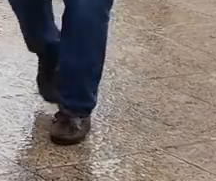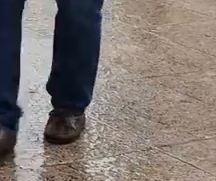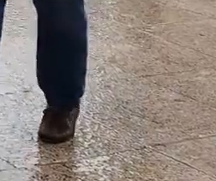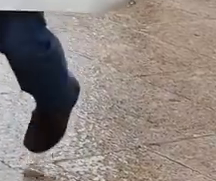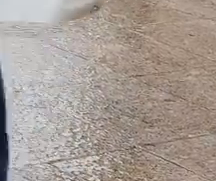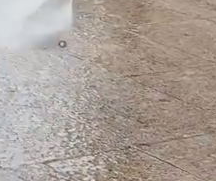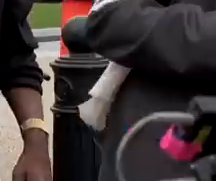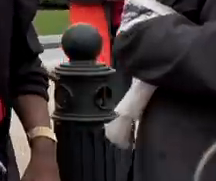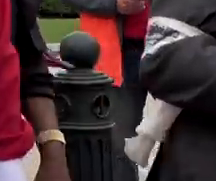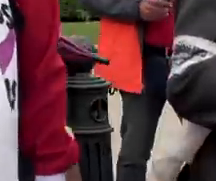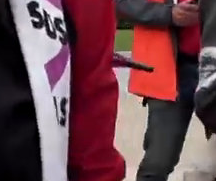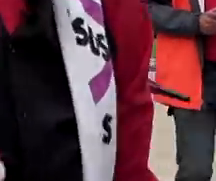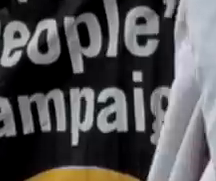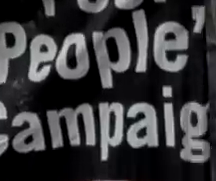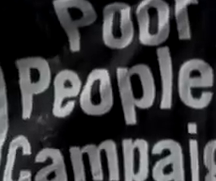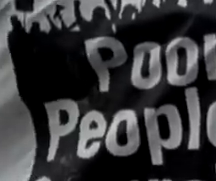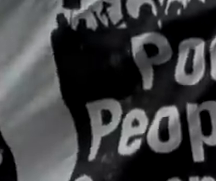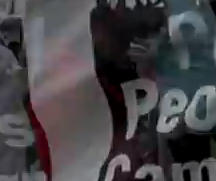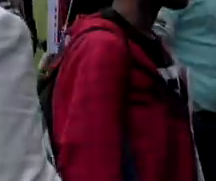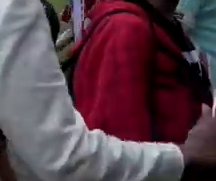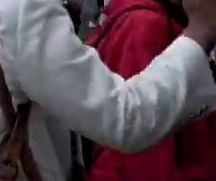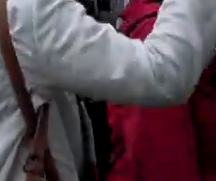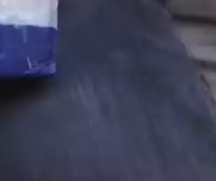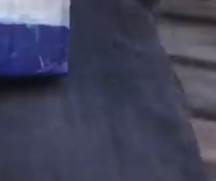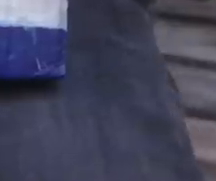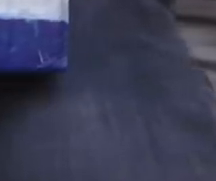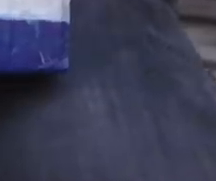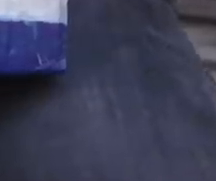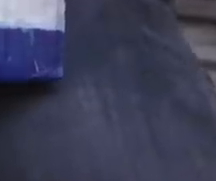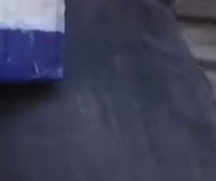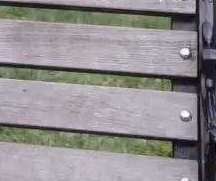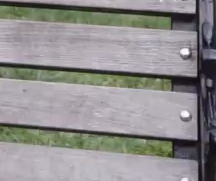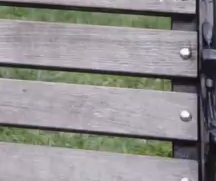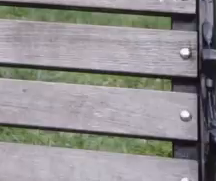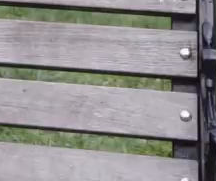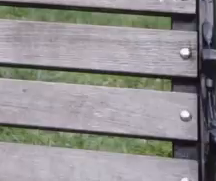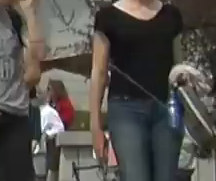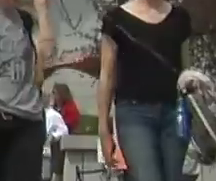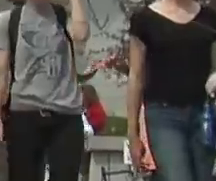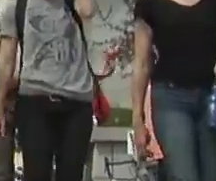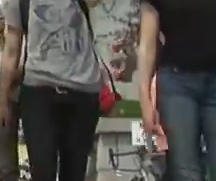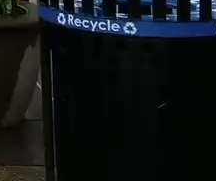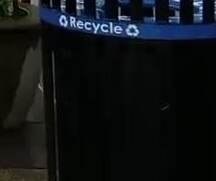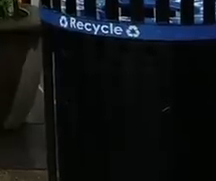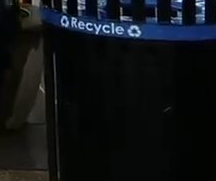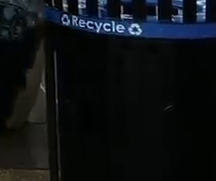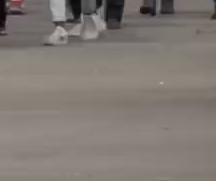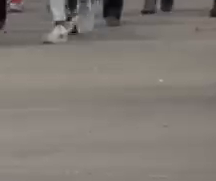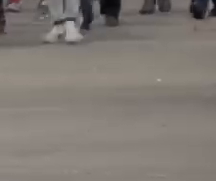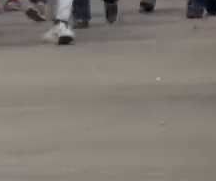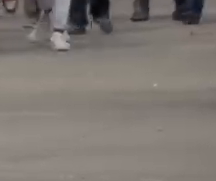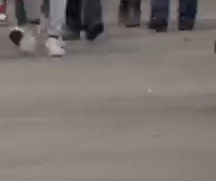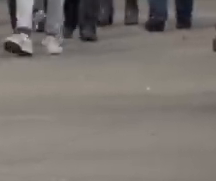are in one of those moments that demand a poor people's campaign. Our brothers and sisters are sleeping on the streets. For a country this